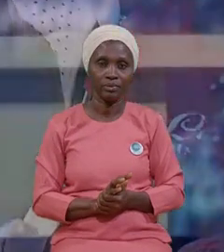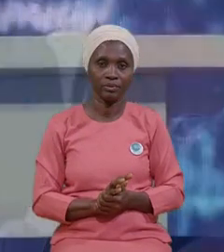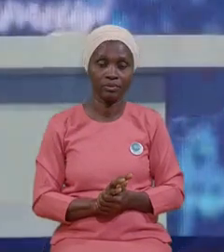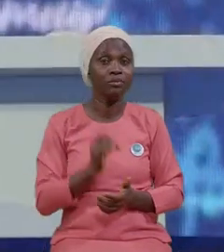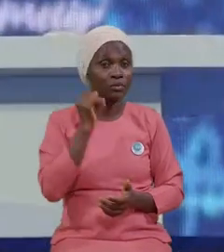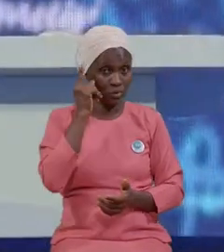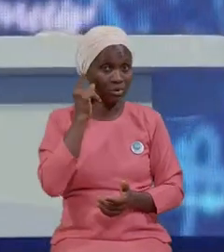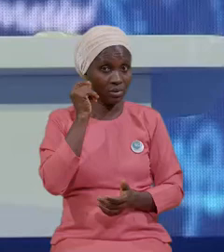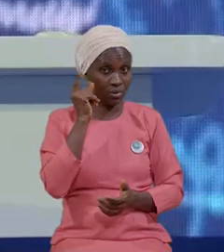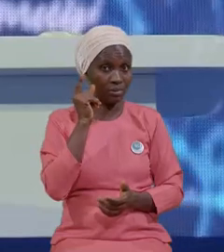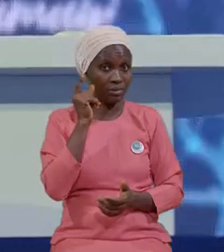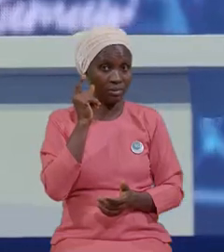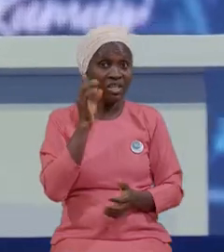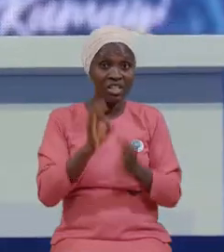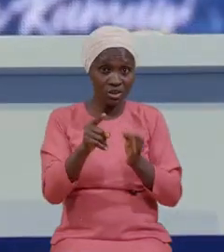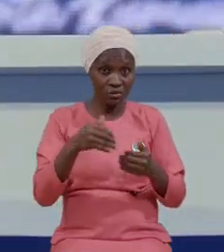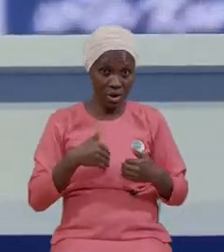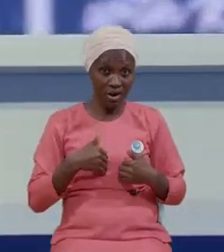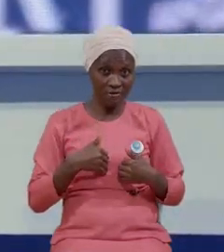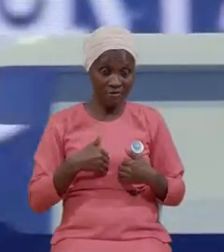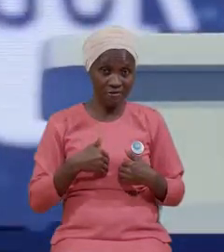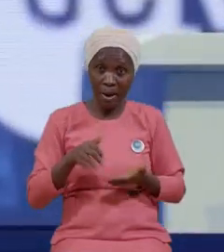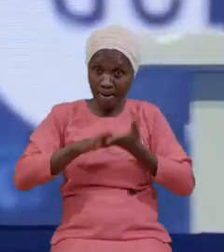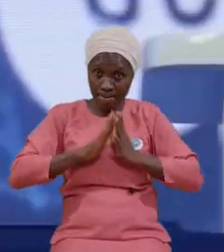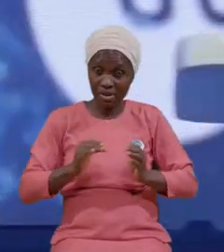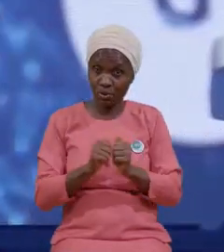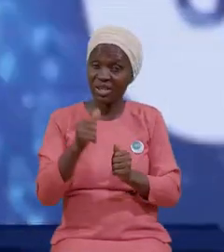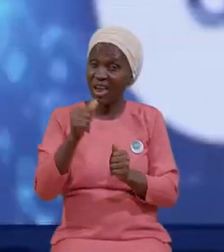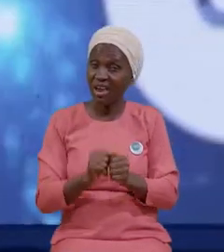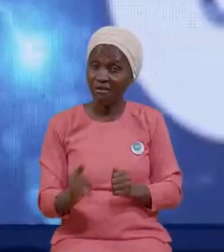Understand? If you have peace with everybody around you,